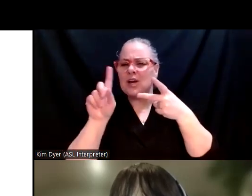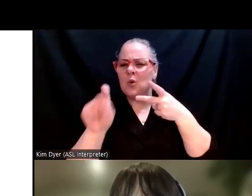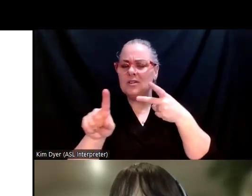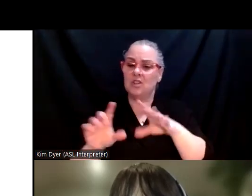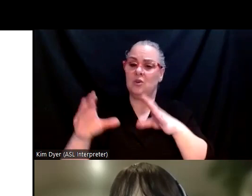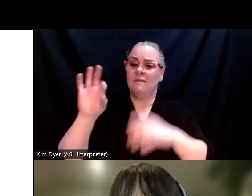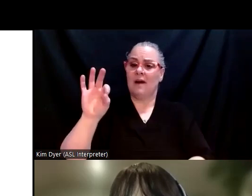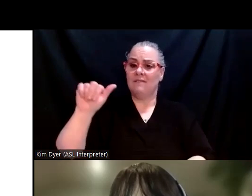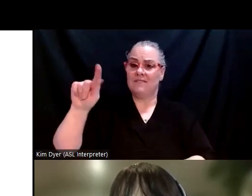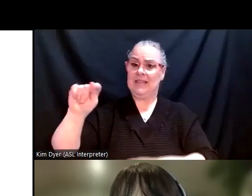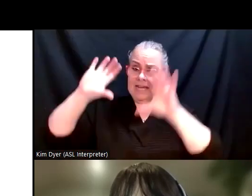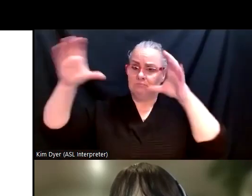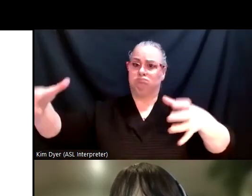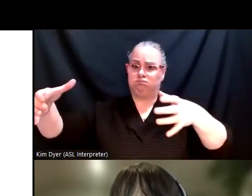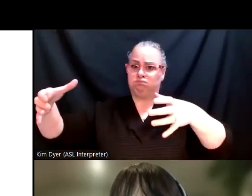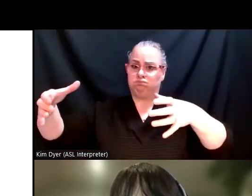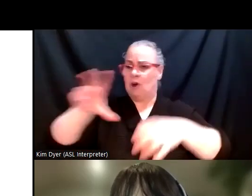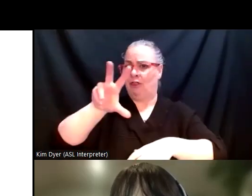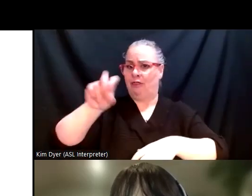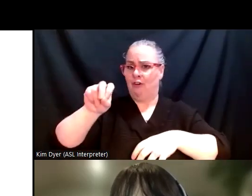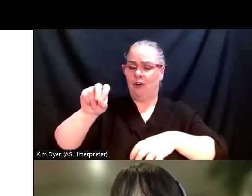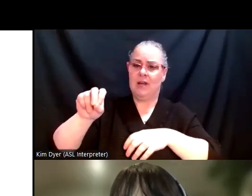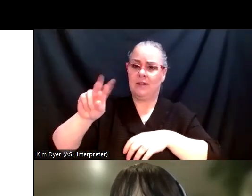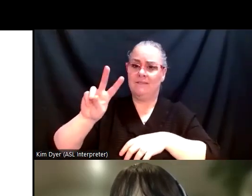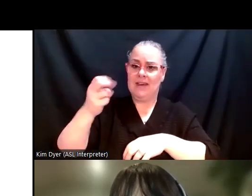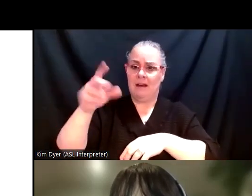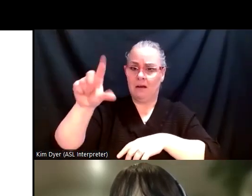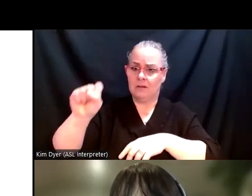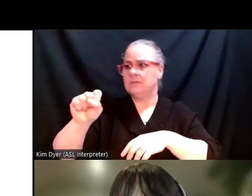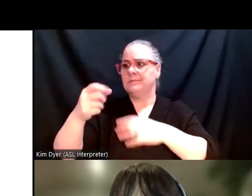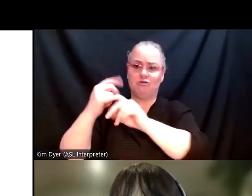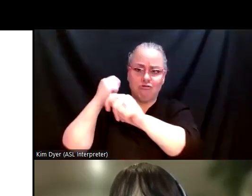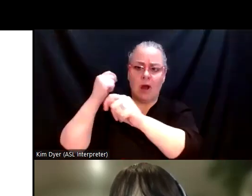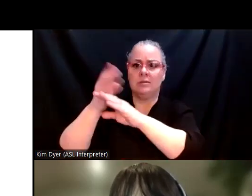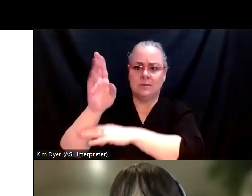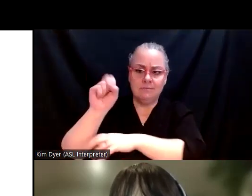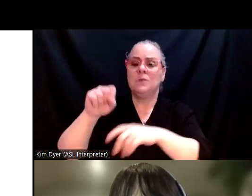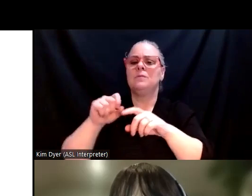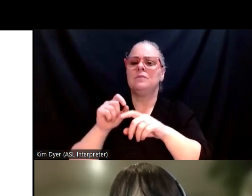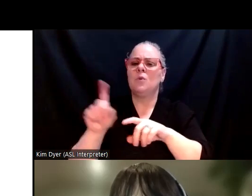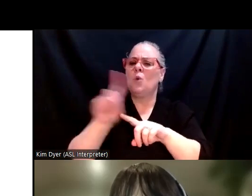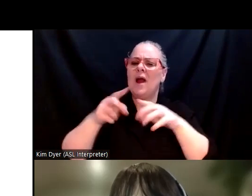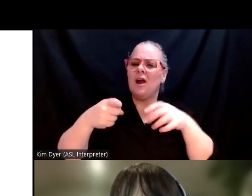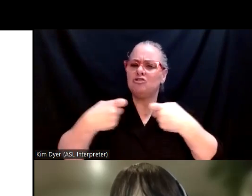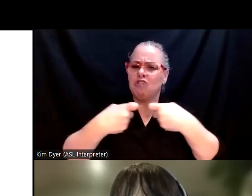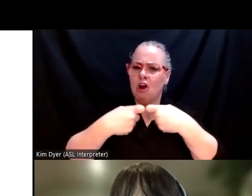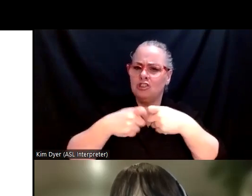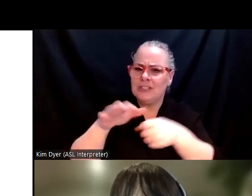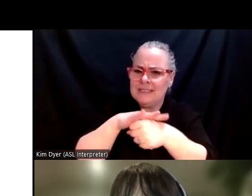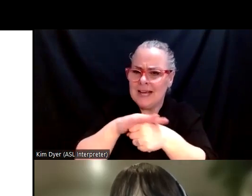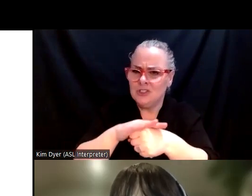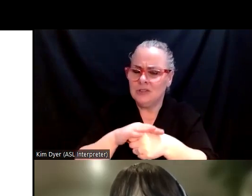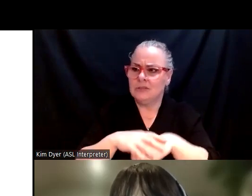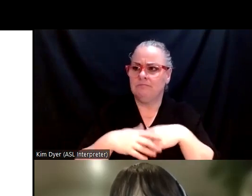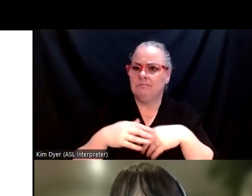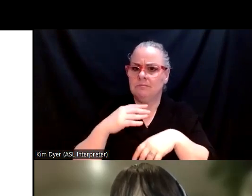fleet, you've got a fleet of 30 vehicles. Where are the charging stations? Is it you